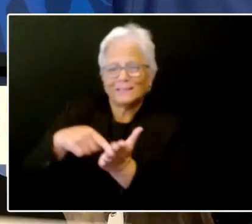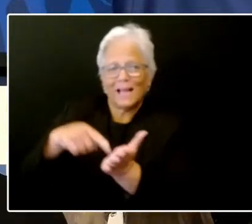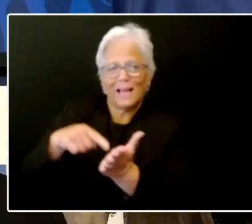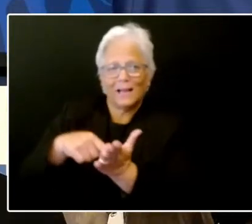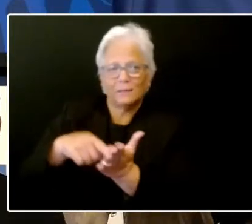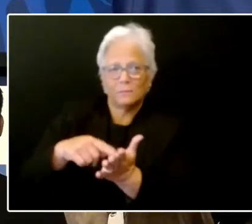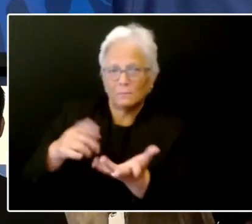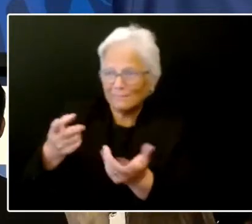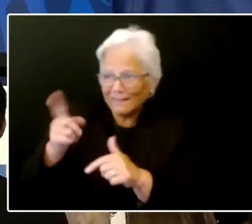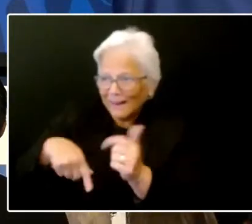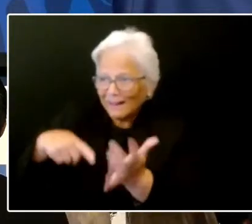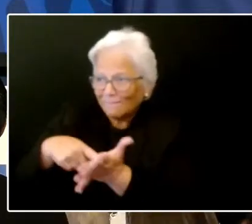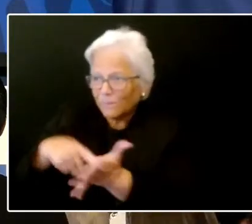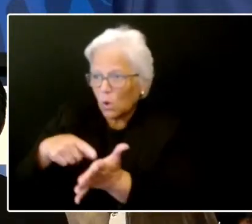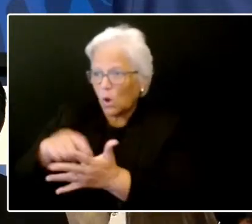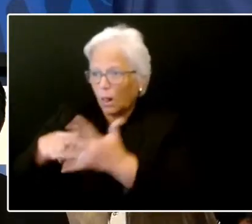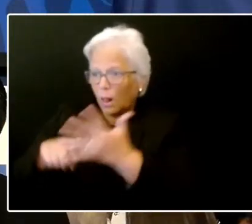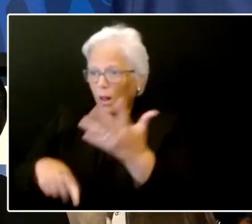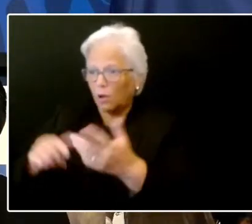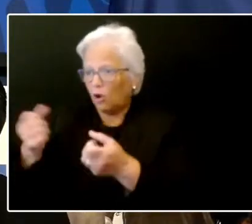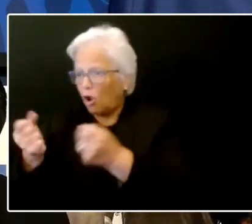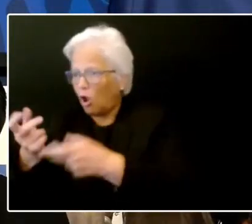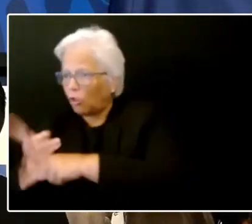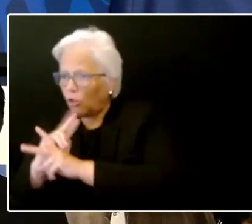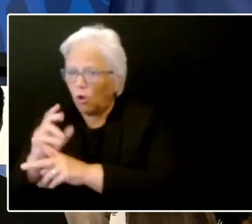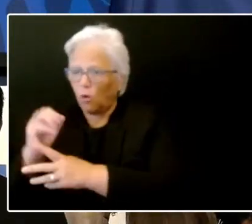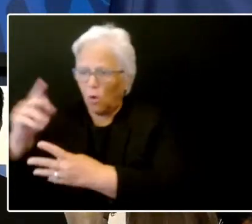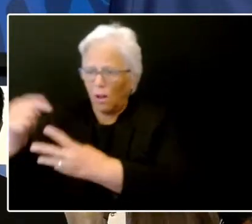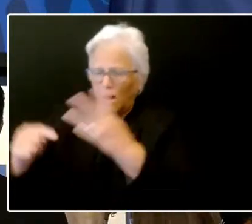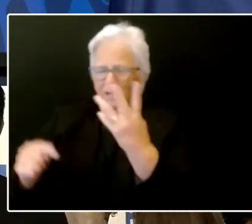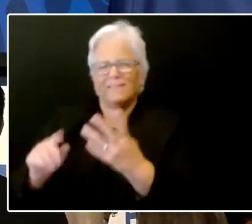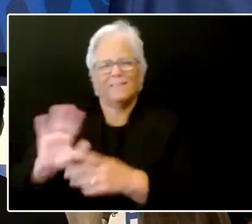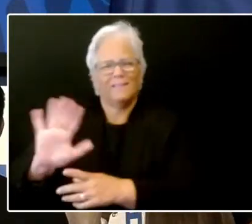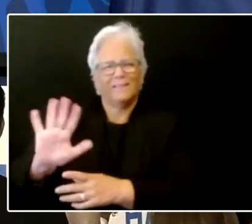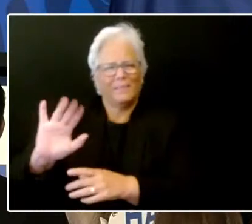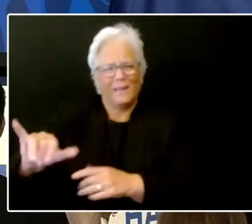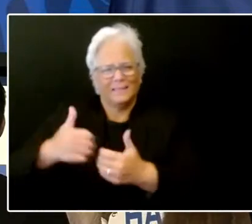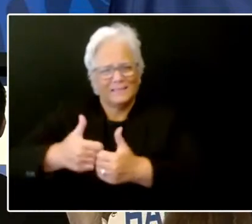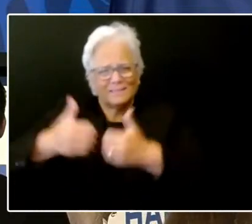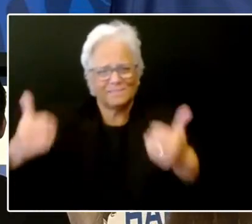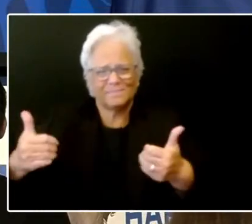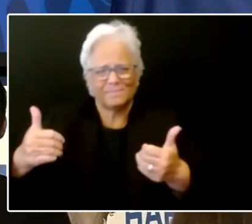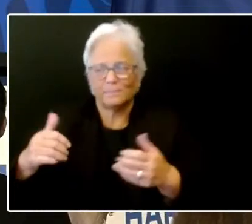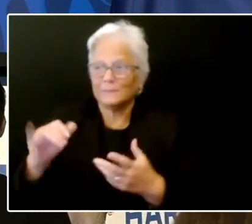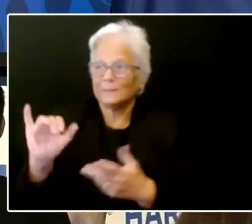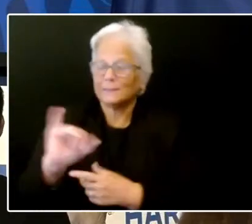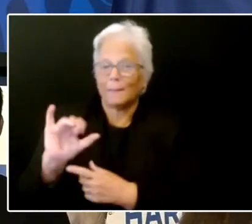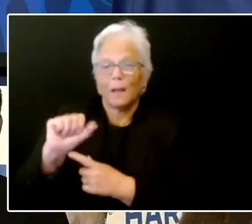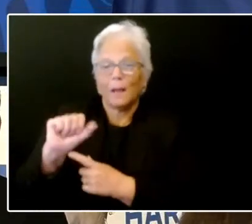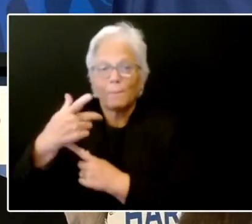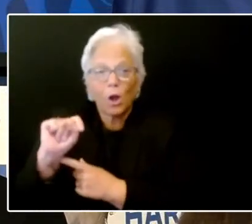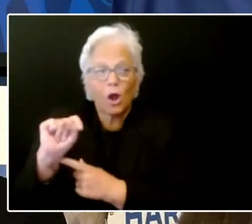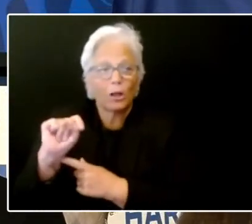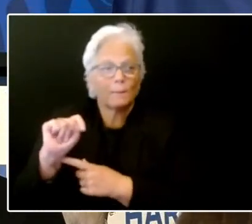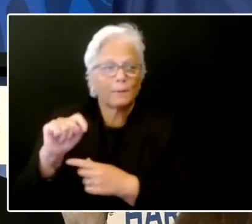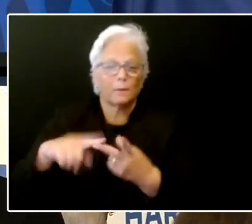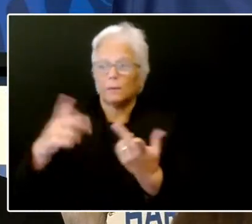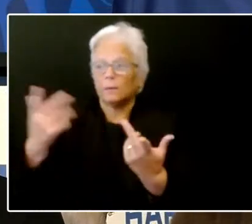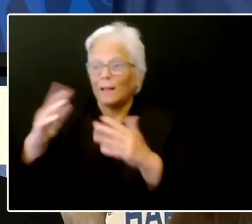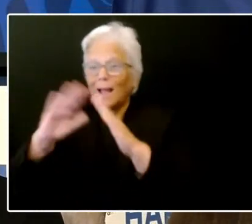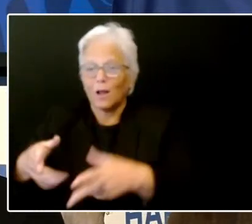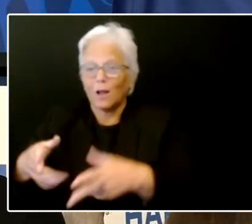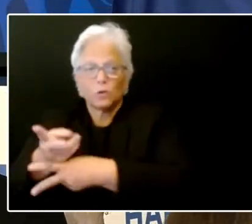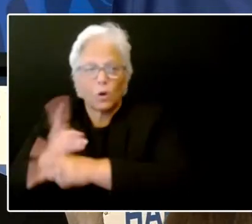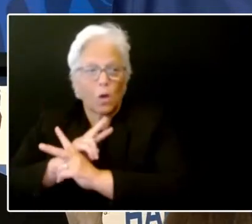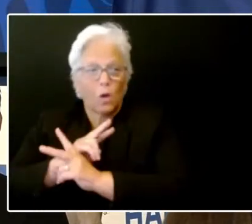Then there's the issue of student loan debt. When he was in the White House, Donald Trump tried to end student loan forgiveness for